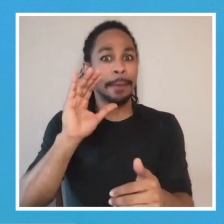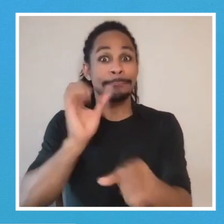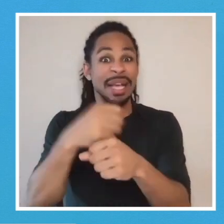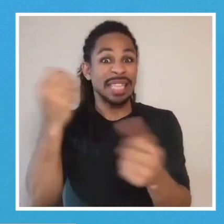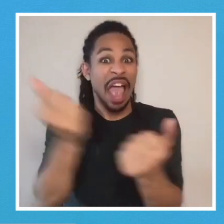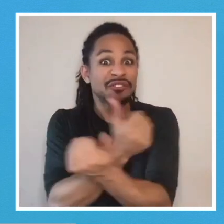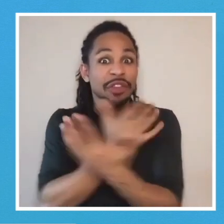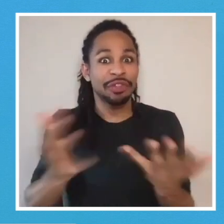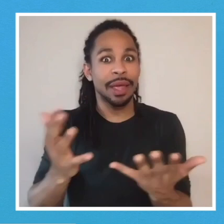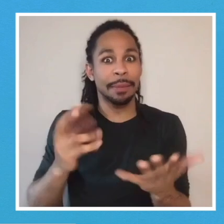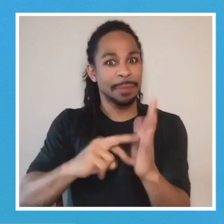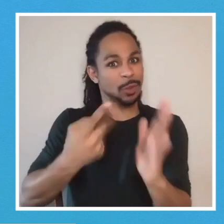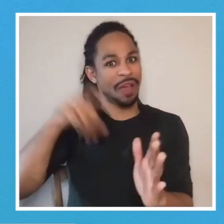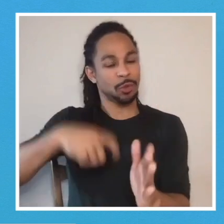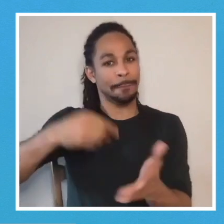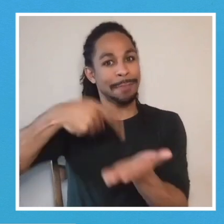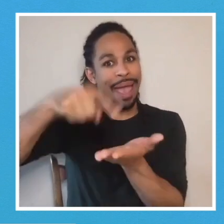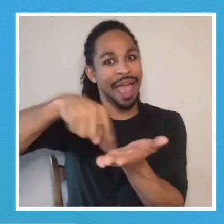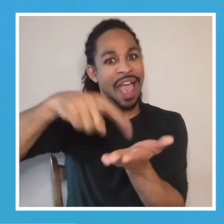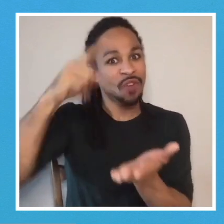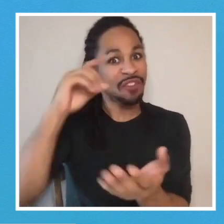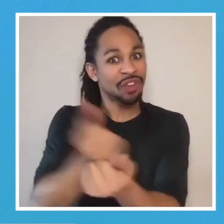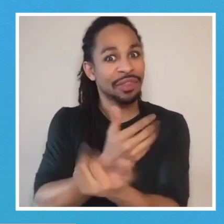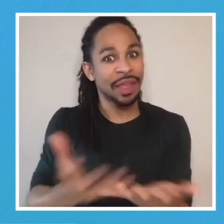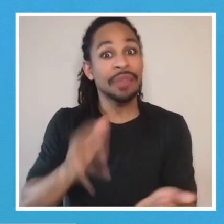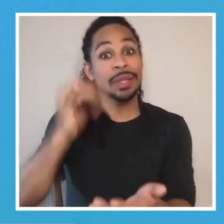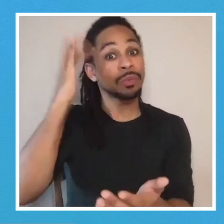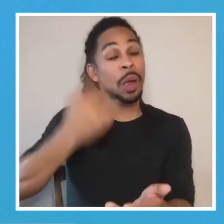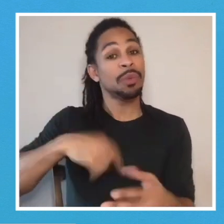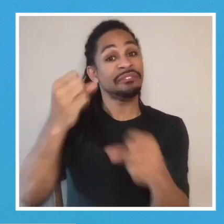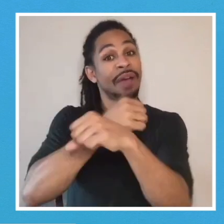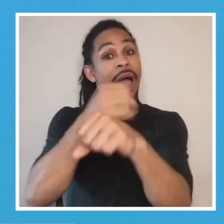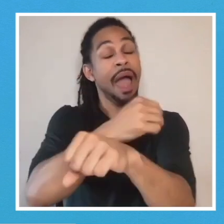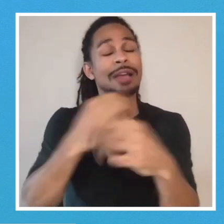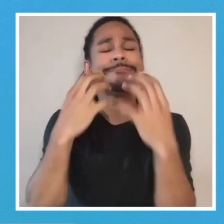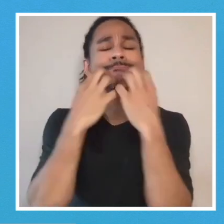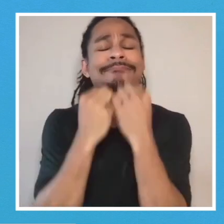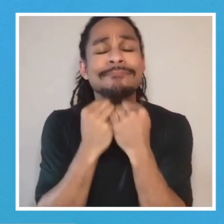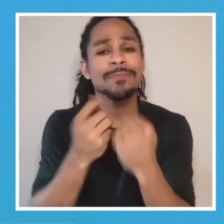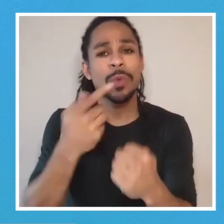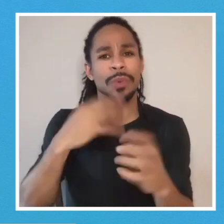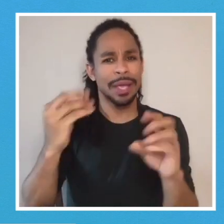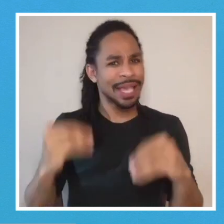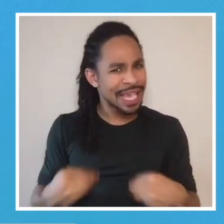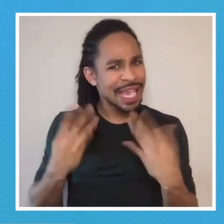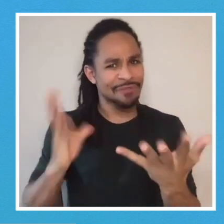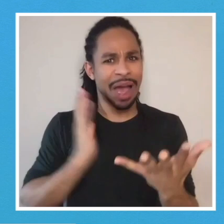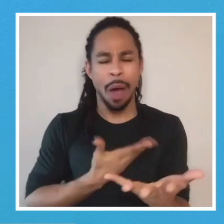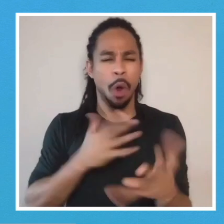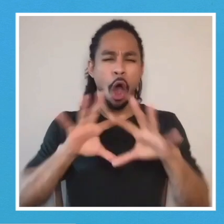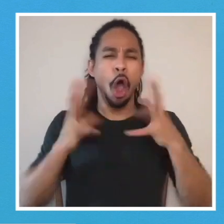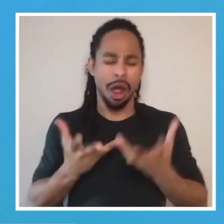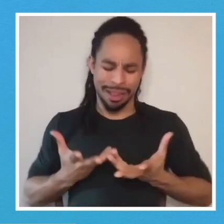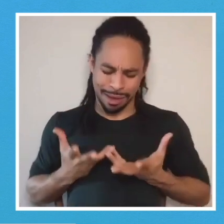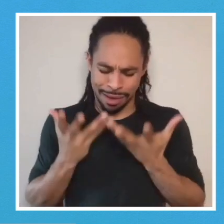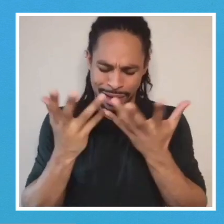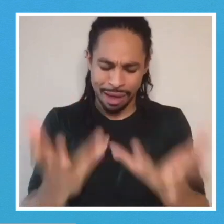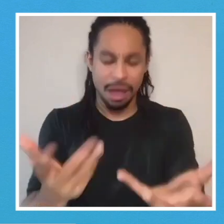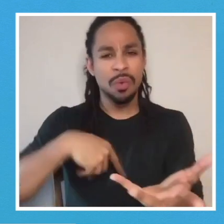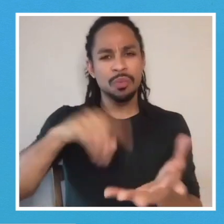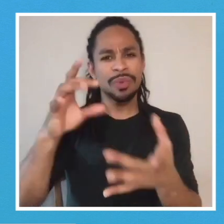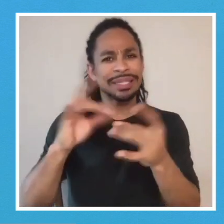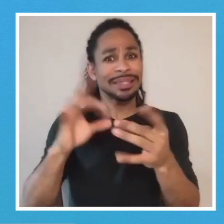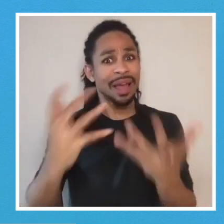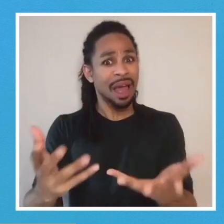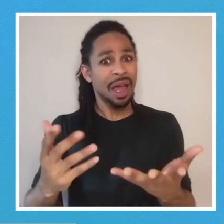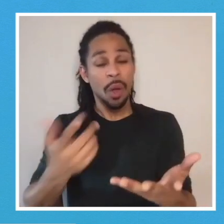fight so hard. This is why we fight so dearly. We give it our all. We always say for the betterment of all. And we say, you know, we are taking